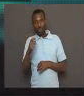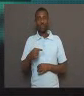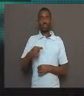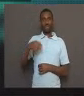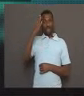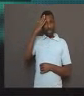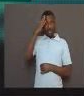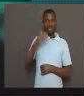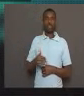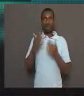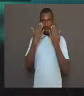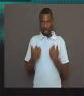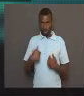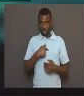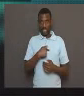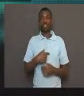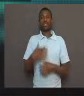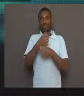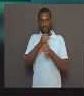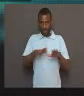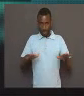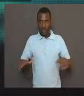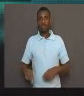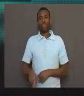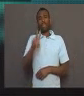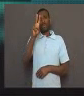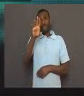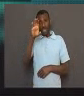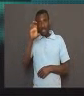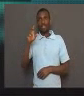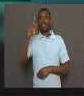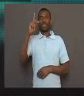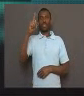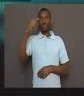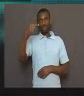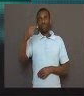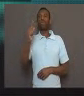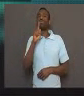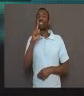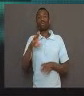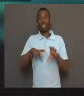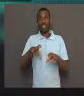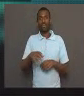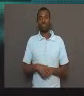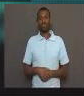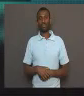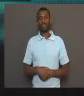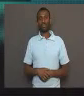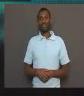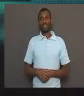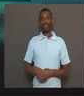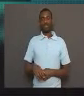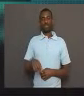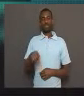that 200 kilojoules are required to bring the temperature of